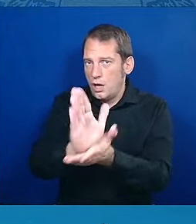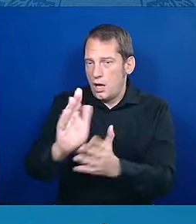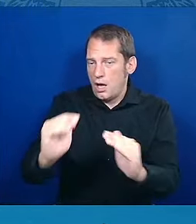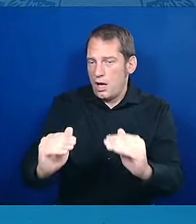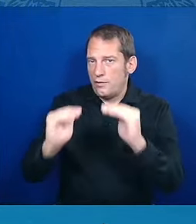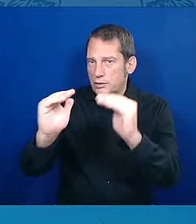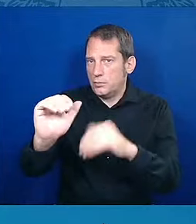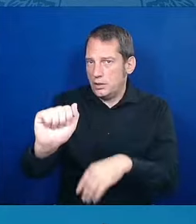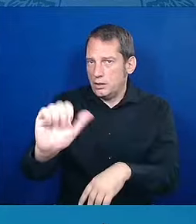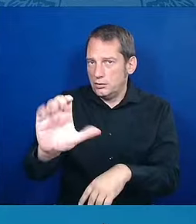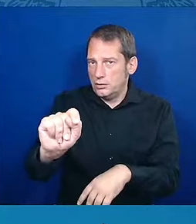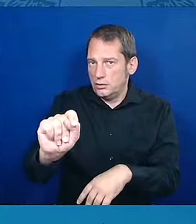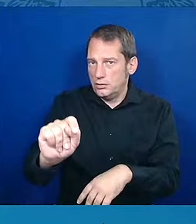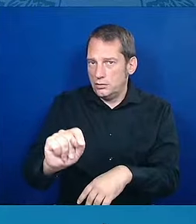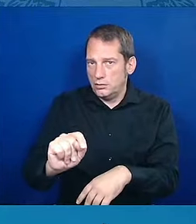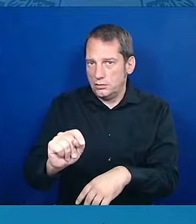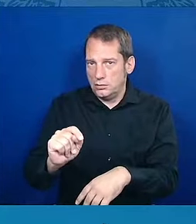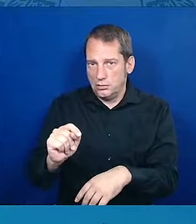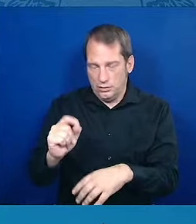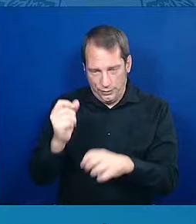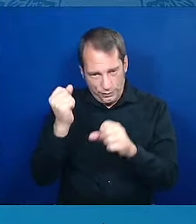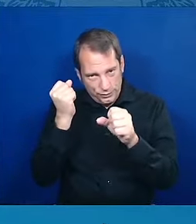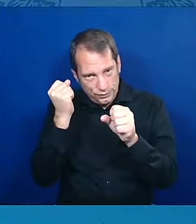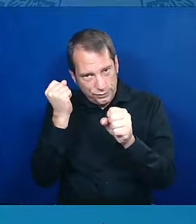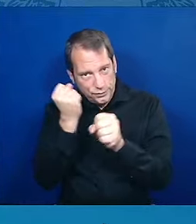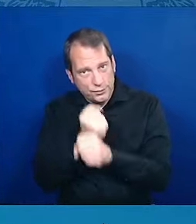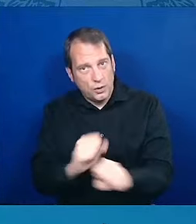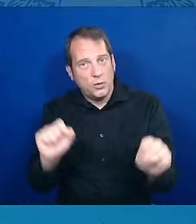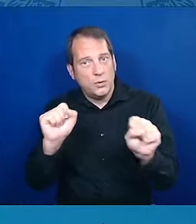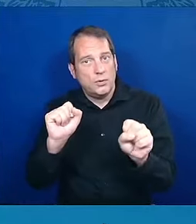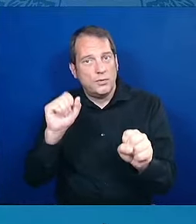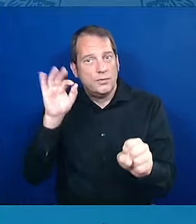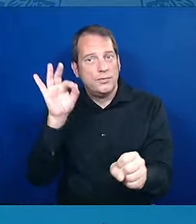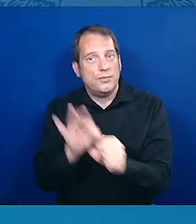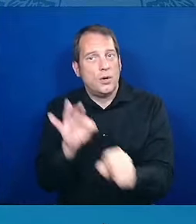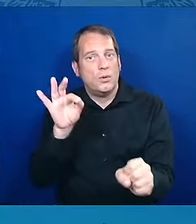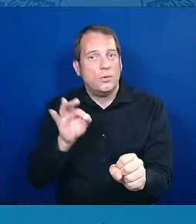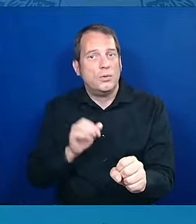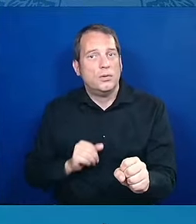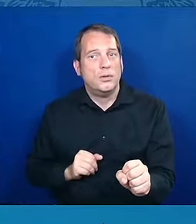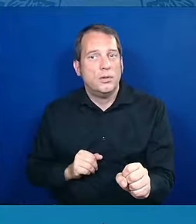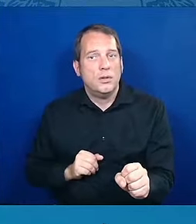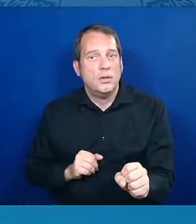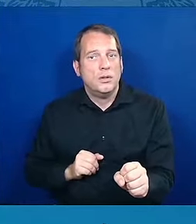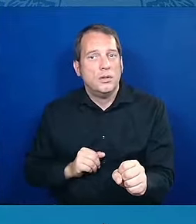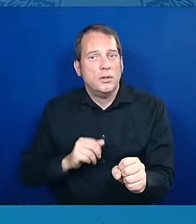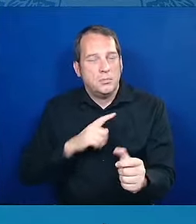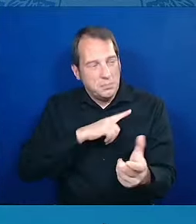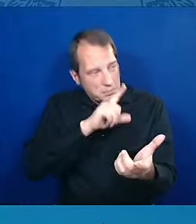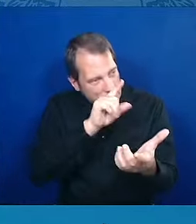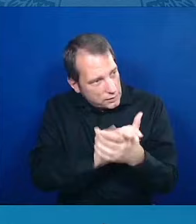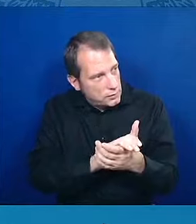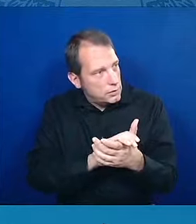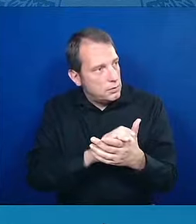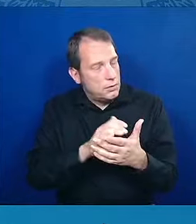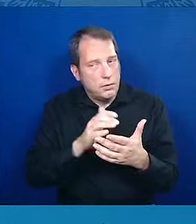We who believe in the freedom to live safe from gun violence will pass an assault